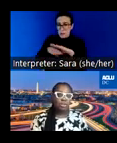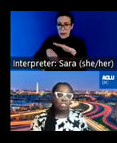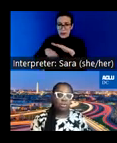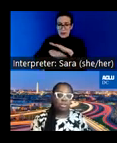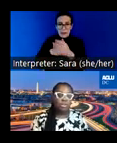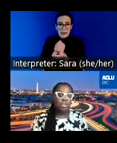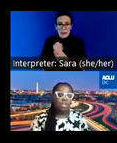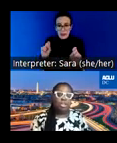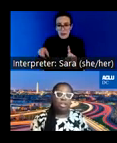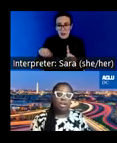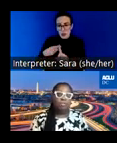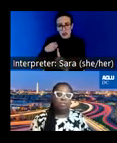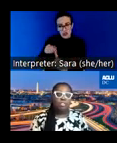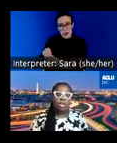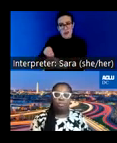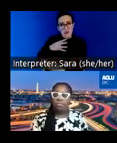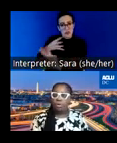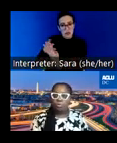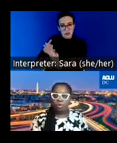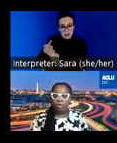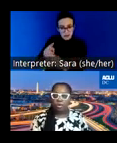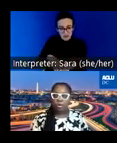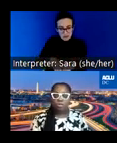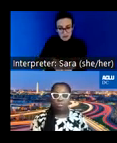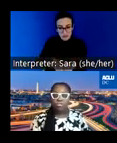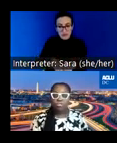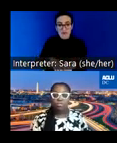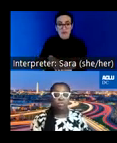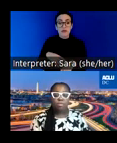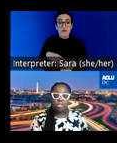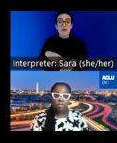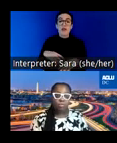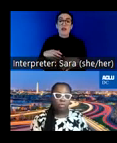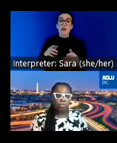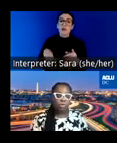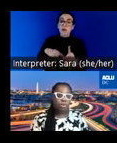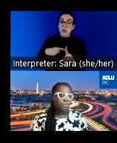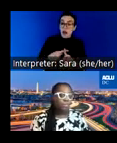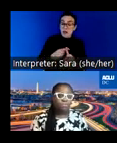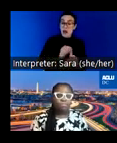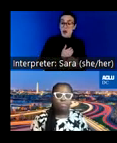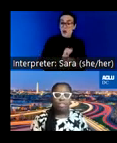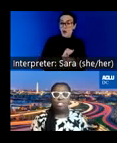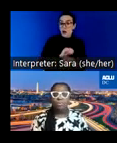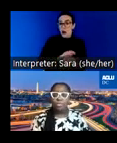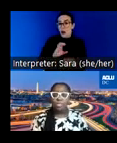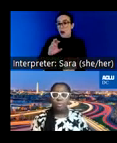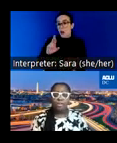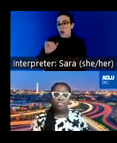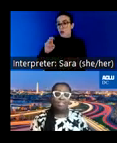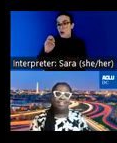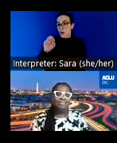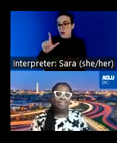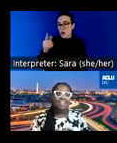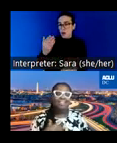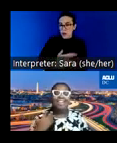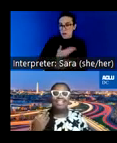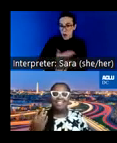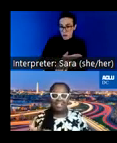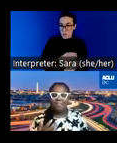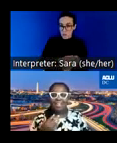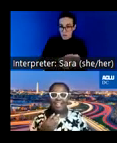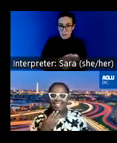was incarcerated, along with our work on criminal legal reform work. So really proud as we